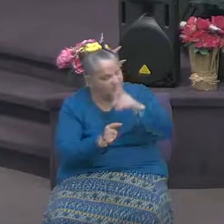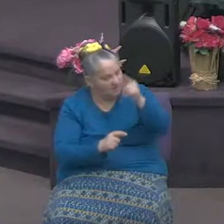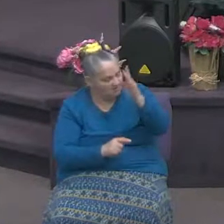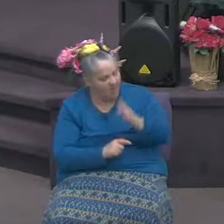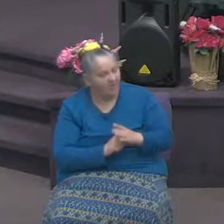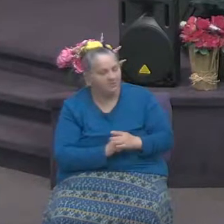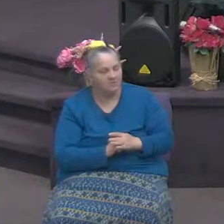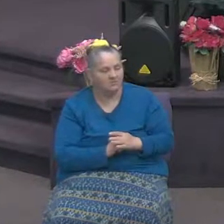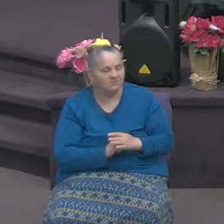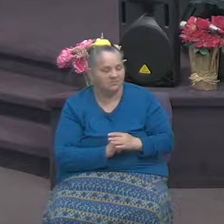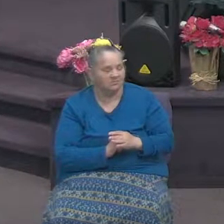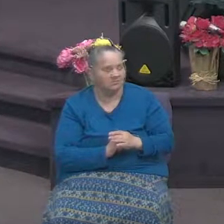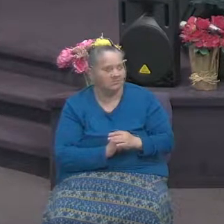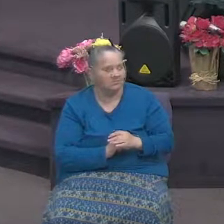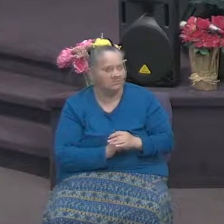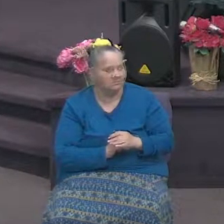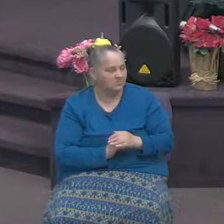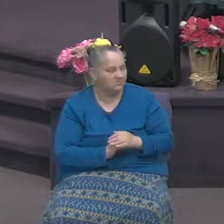God.